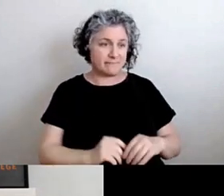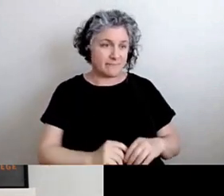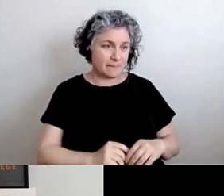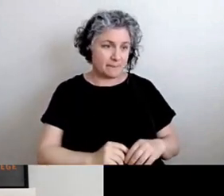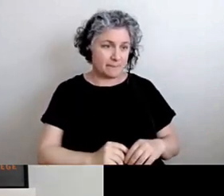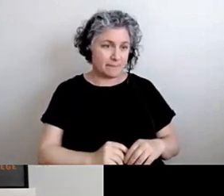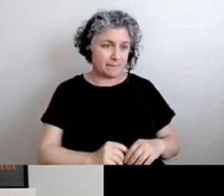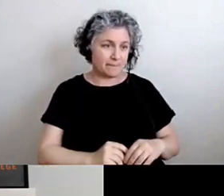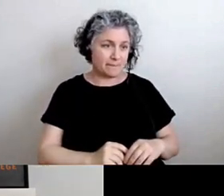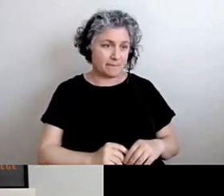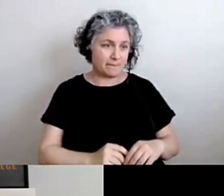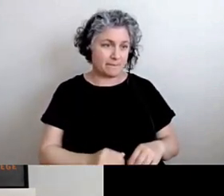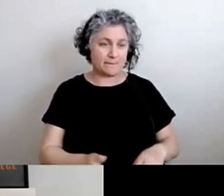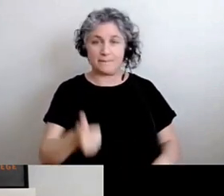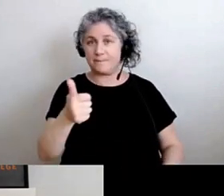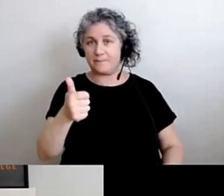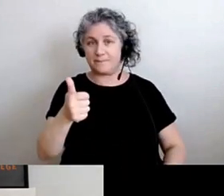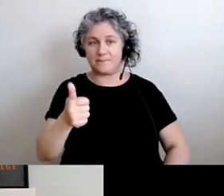Awesome.